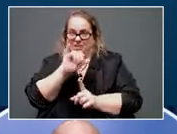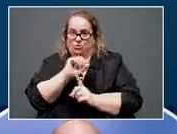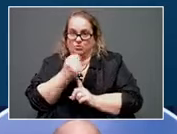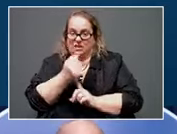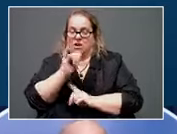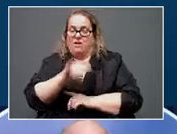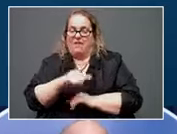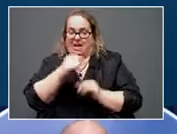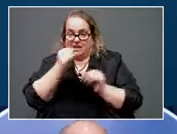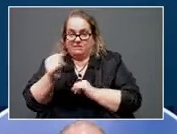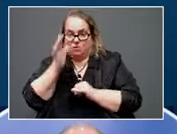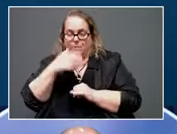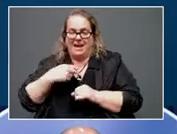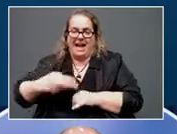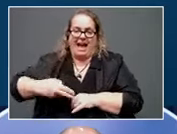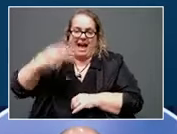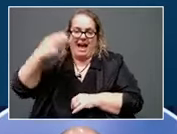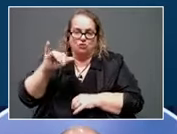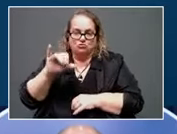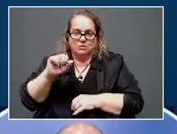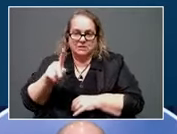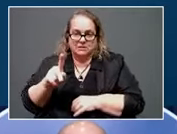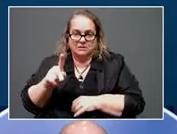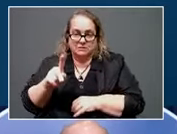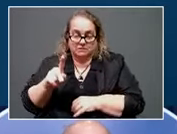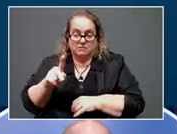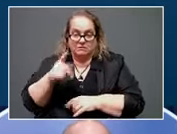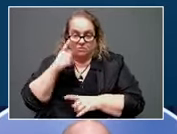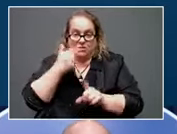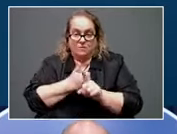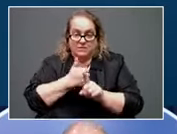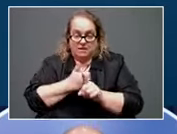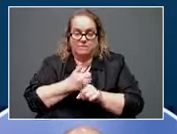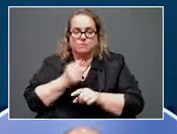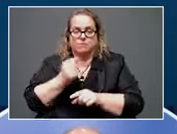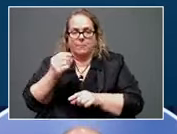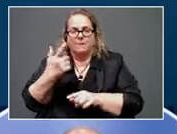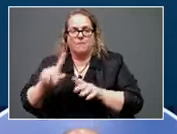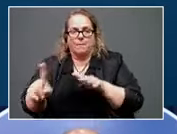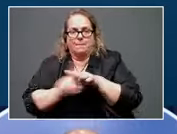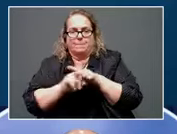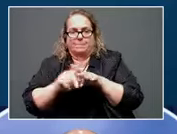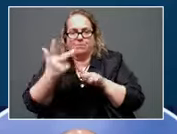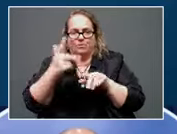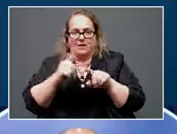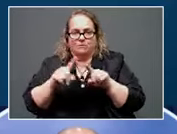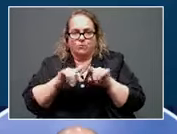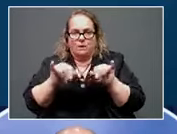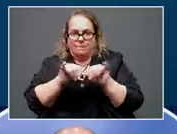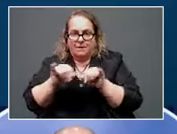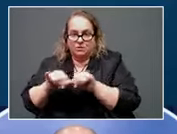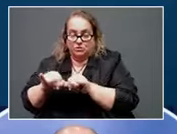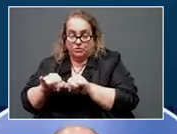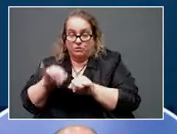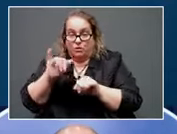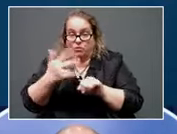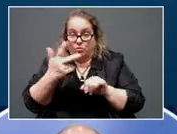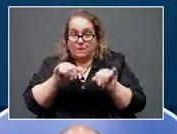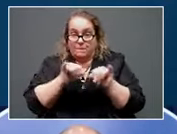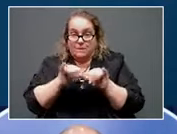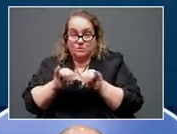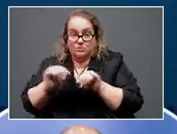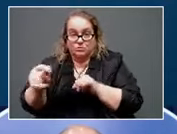themselves or for health system collapse as a society. And so they've come up with 3 different measures. Those 3 measures are shown on this